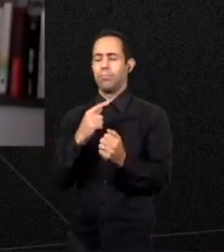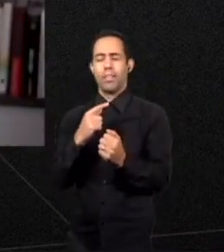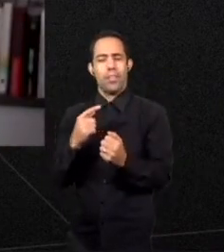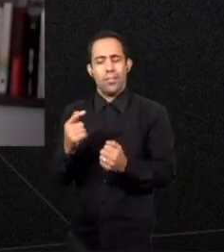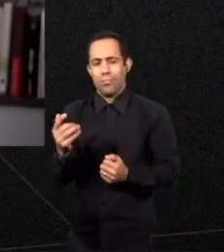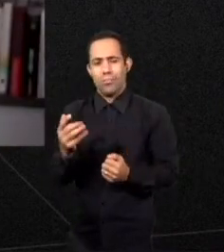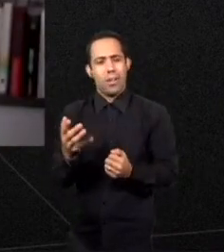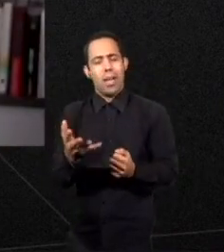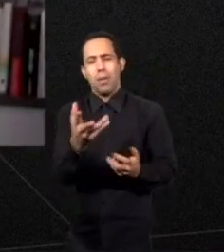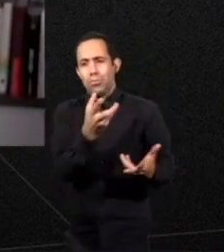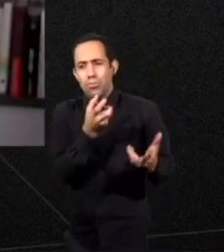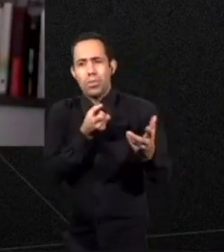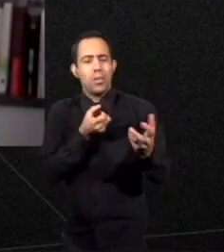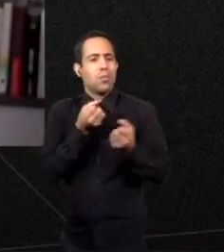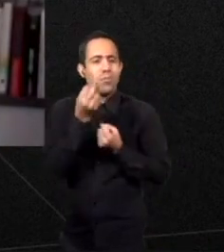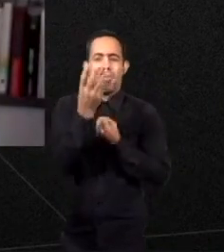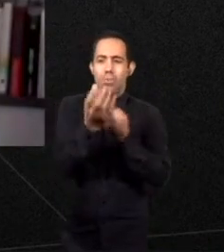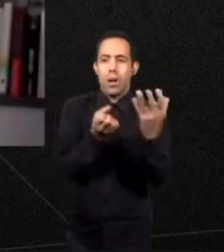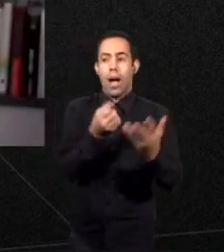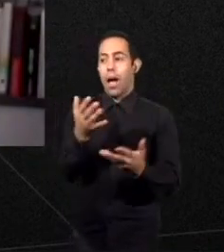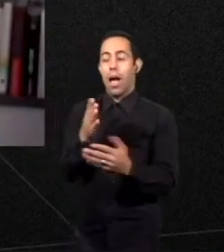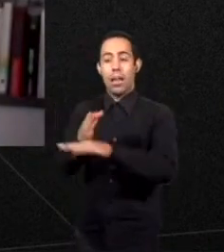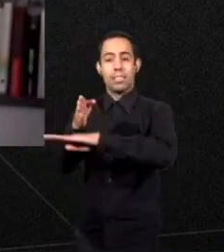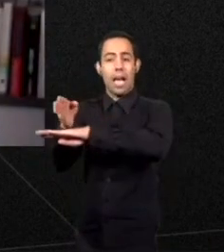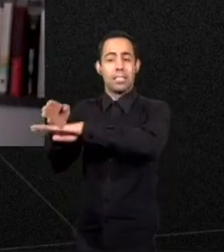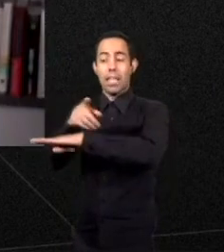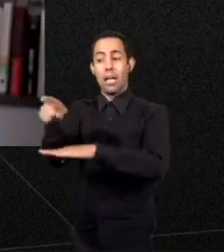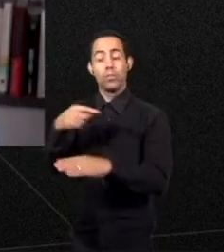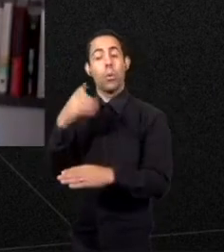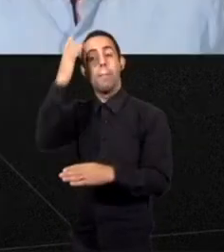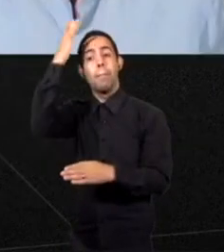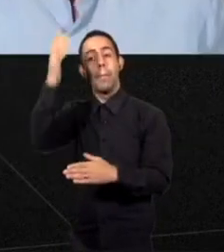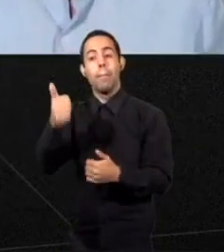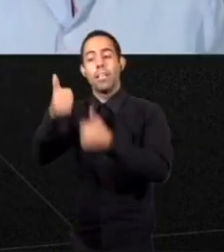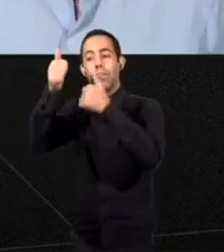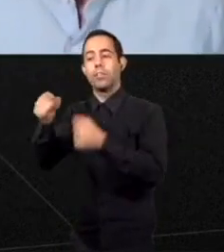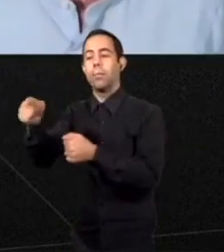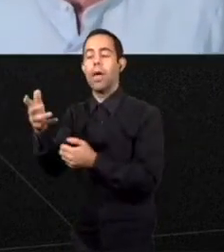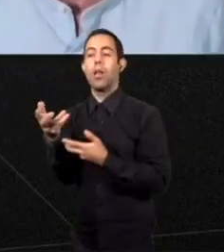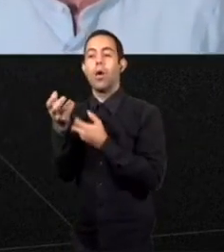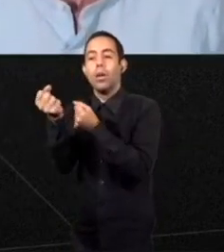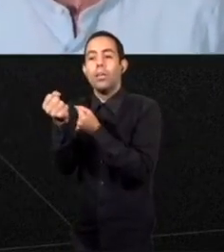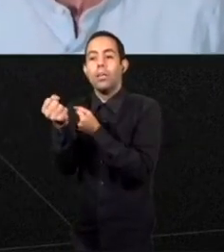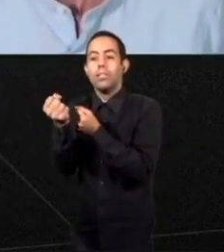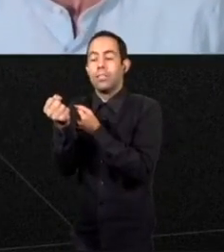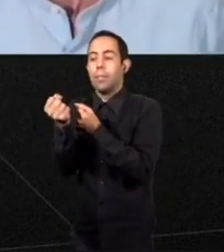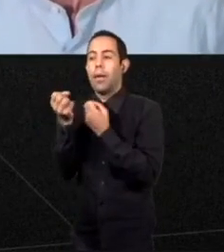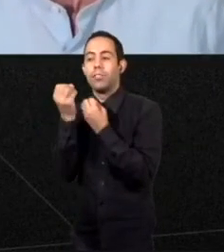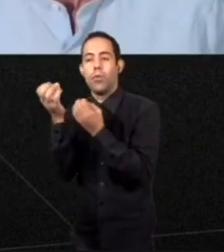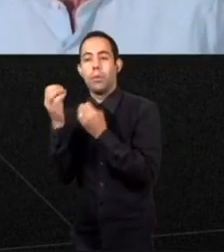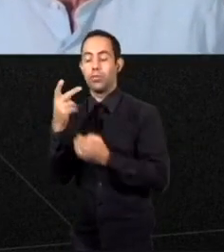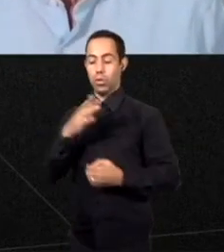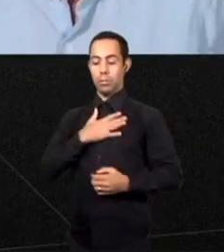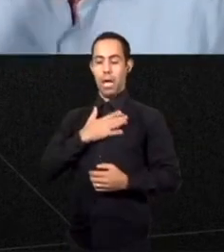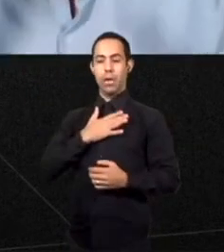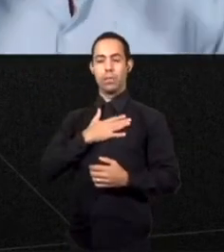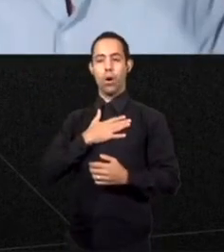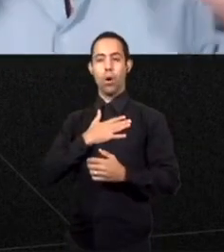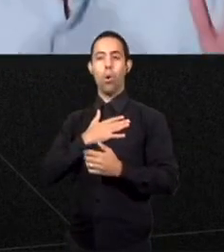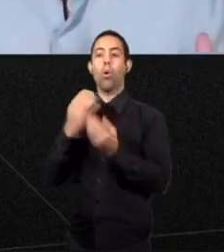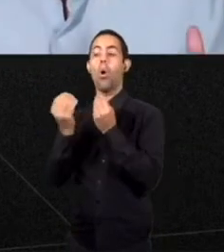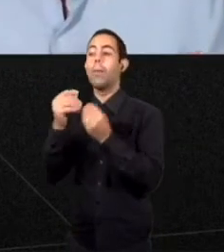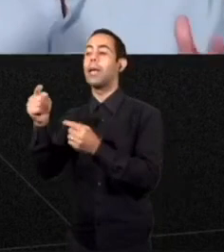better access to seeing who gets the money and who decides who gets the money.